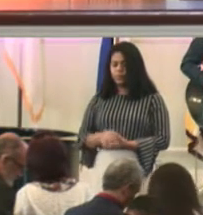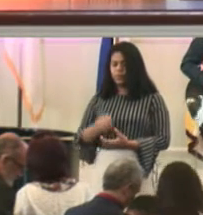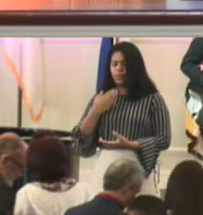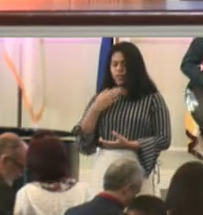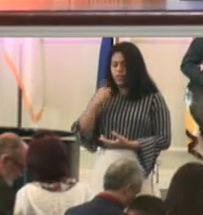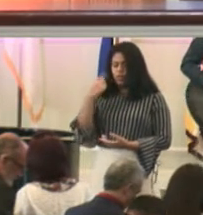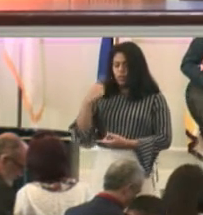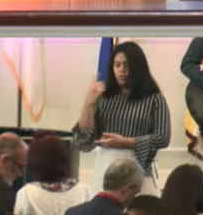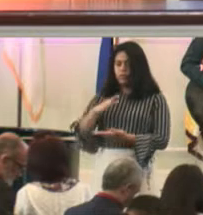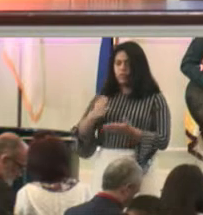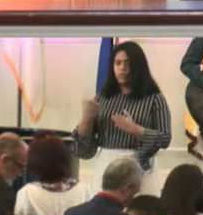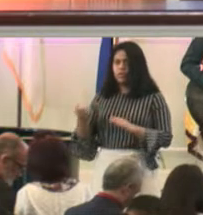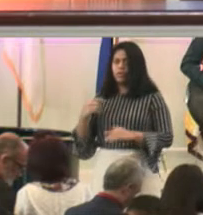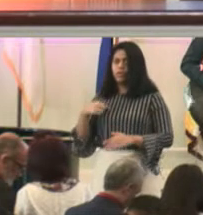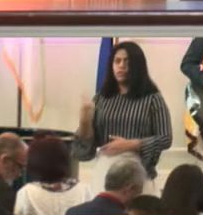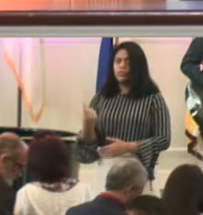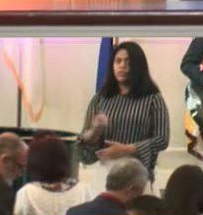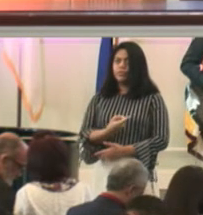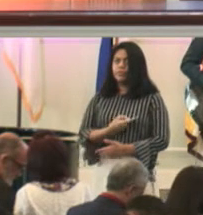us.